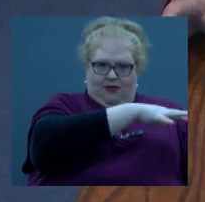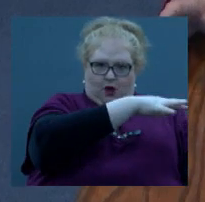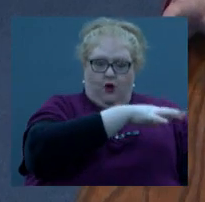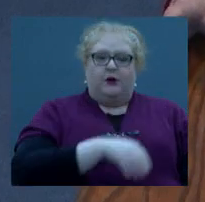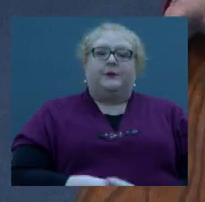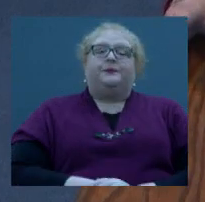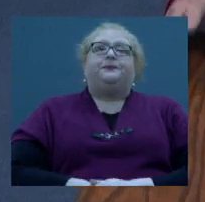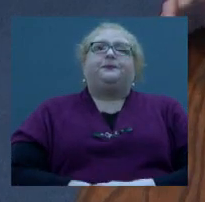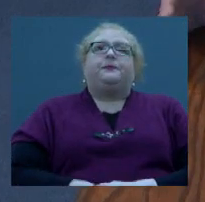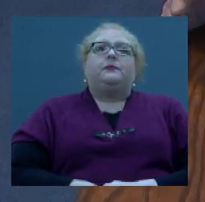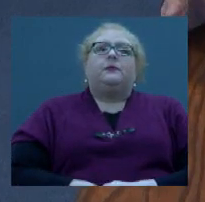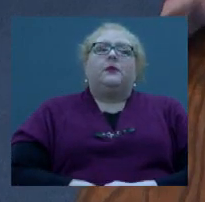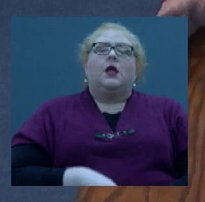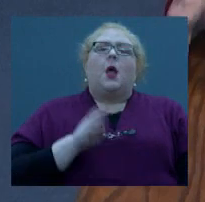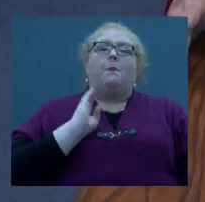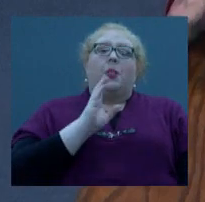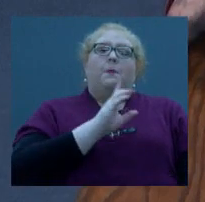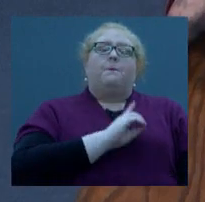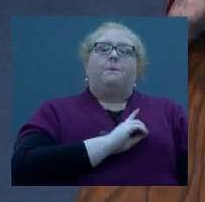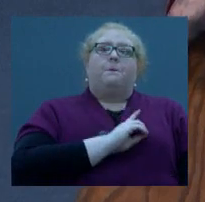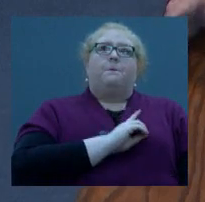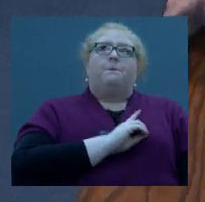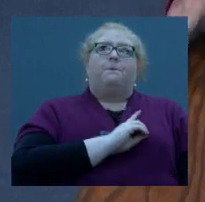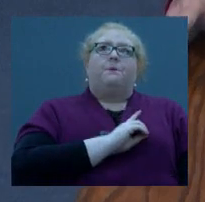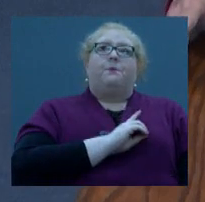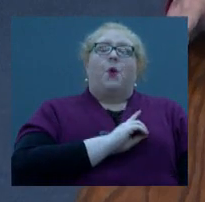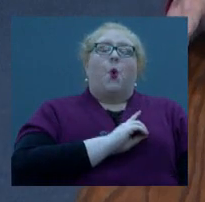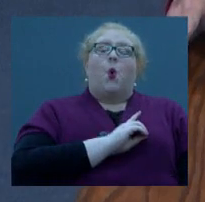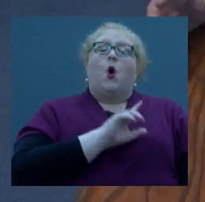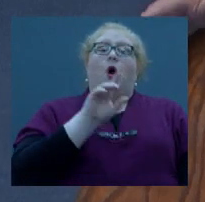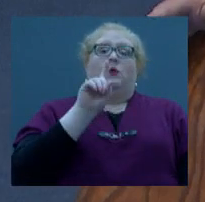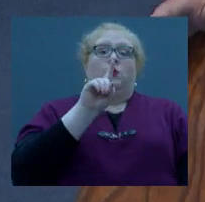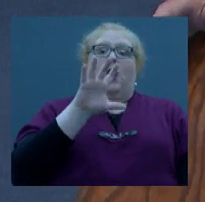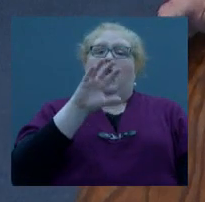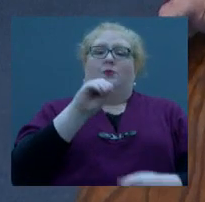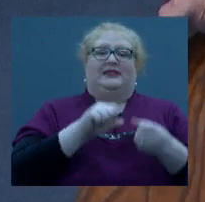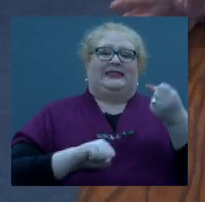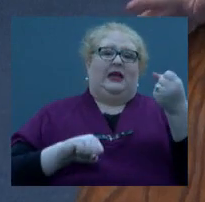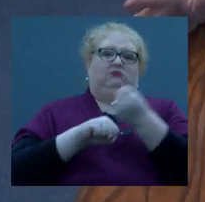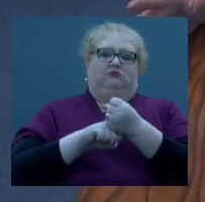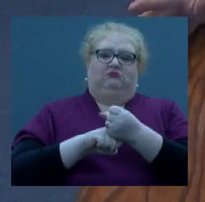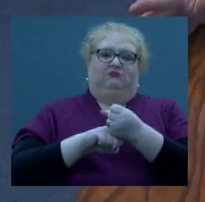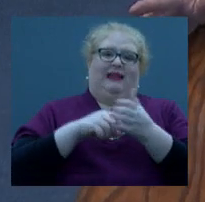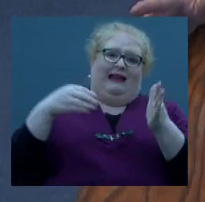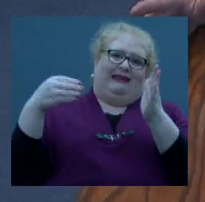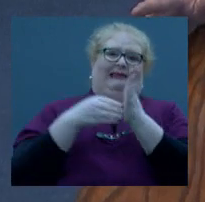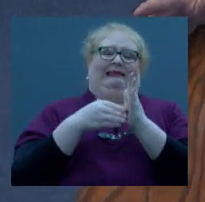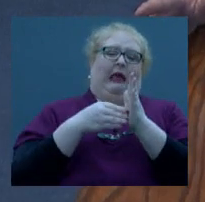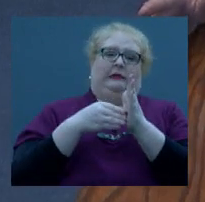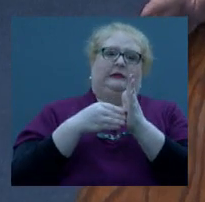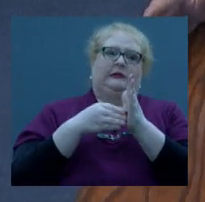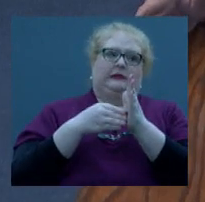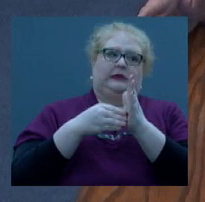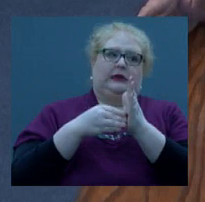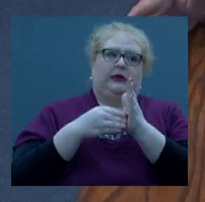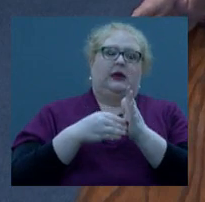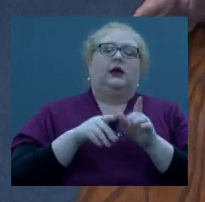But the board itself unanimously voted against this. And one thing I was going to